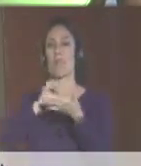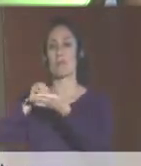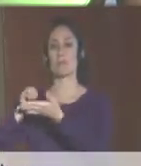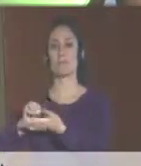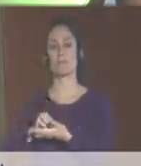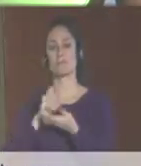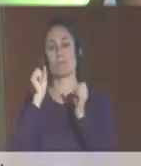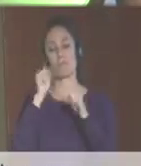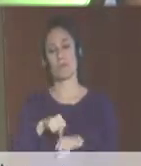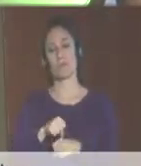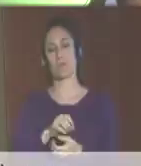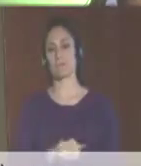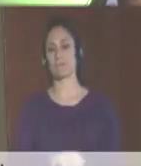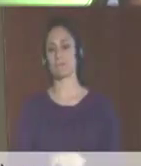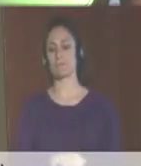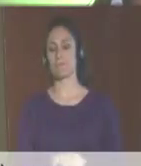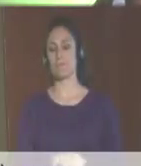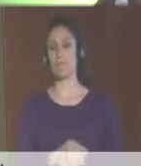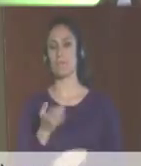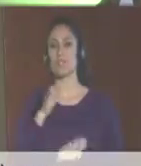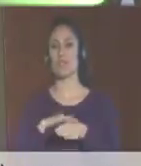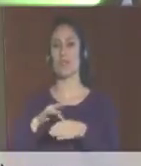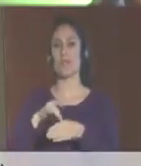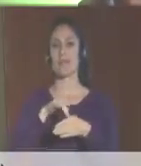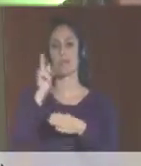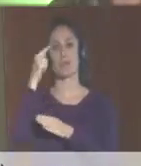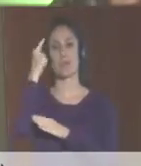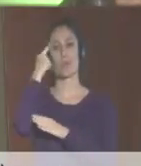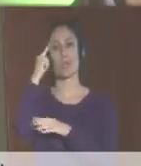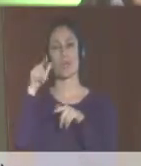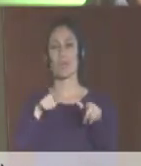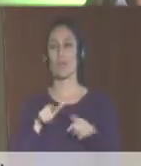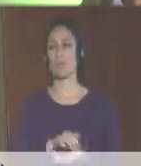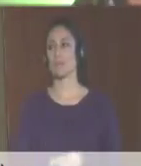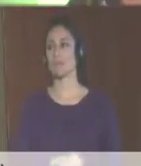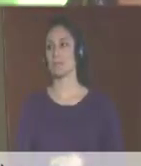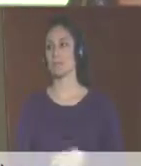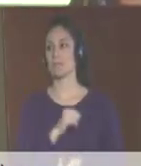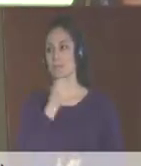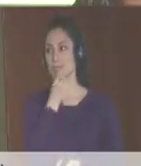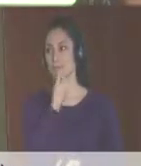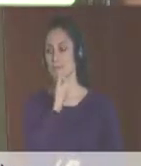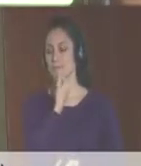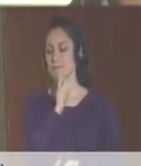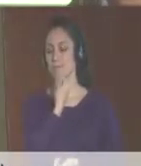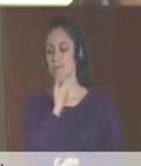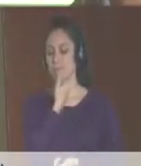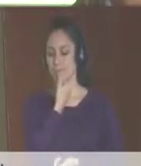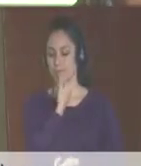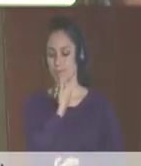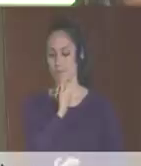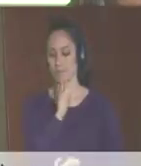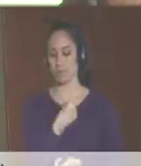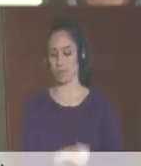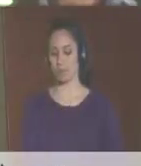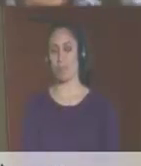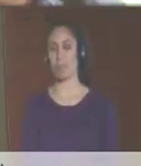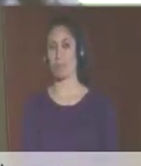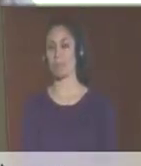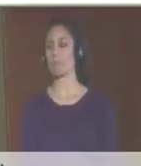those experiences to be useful to all of the territories, in this case for local government management of